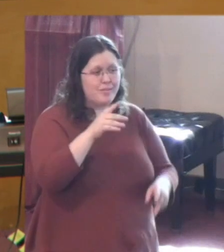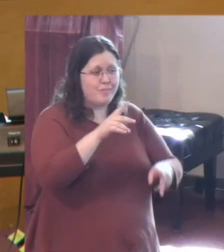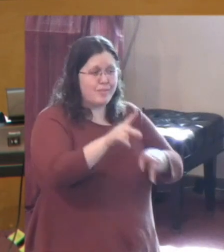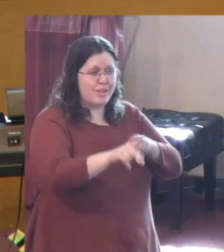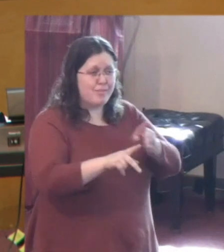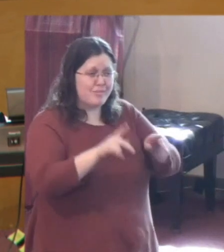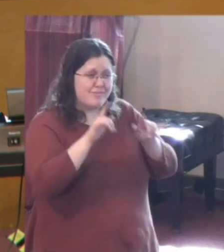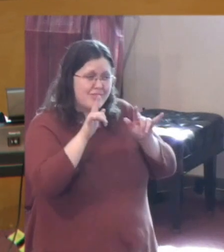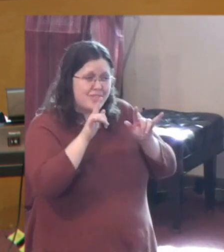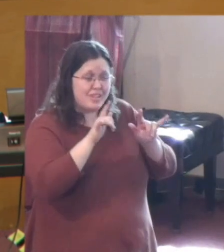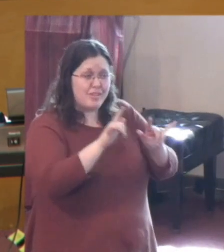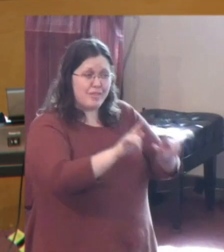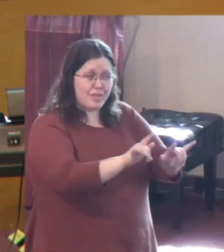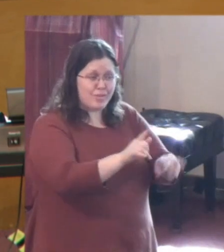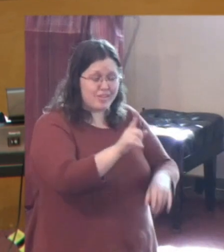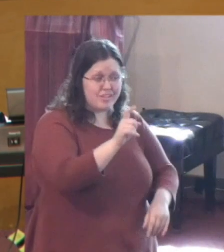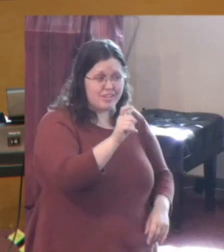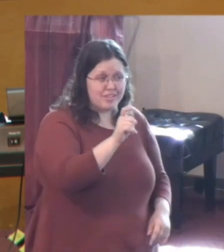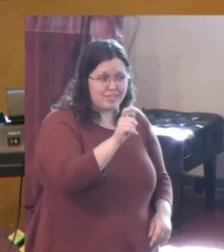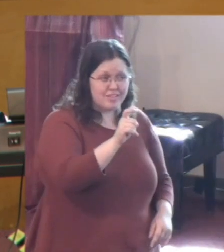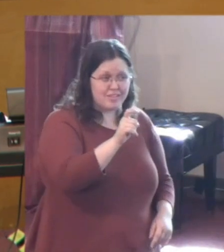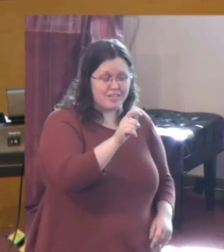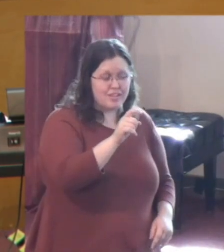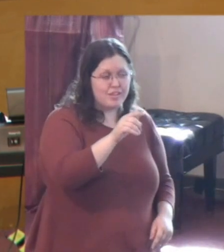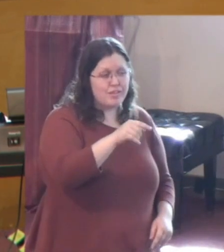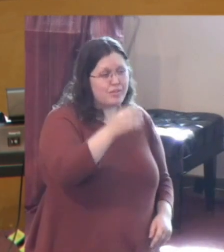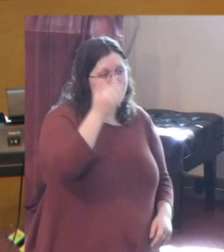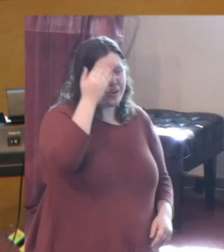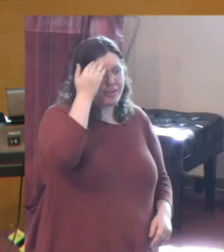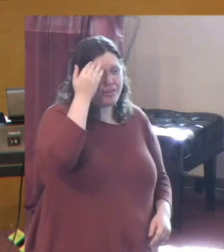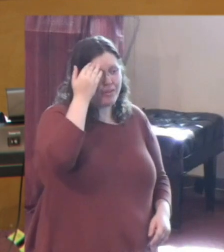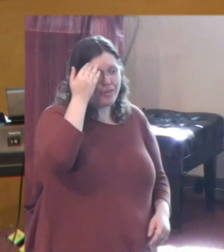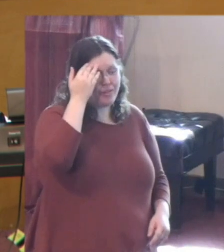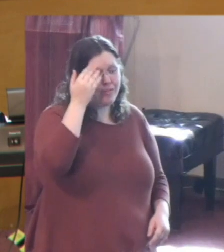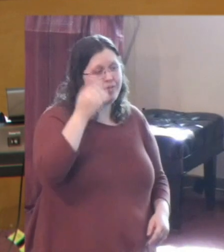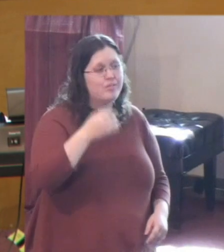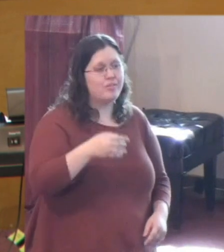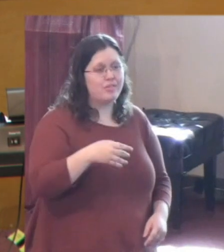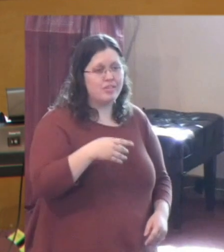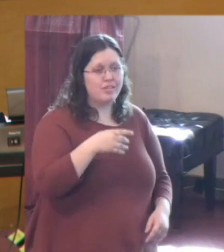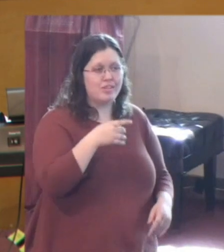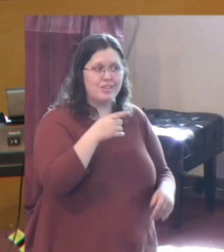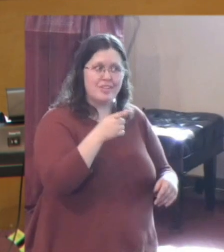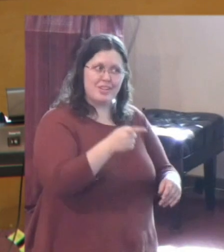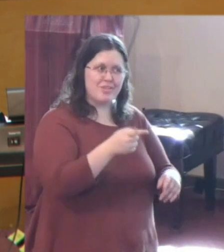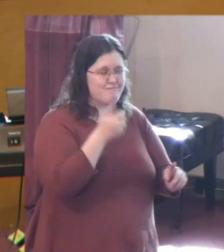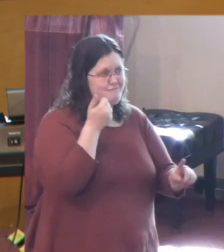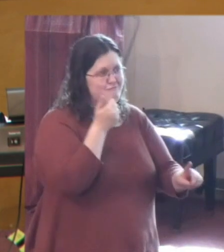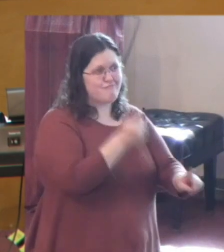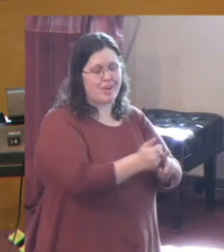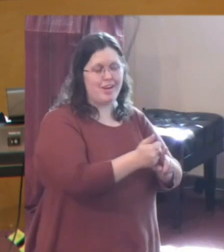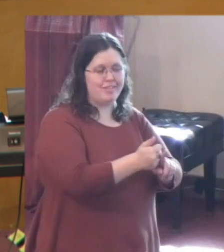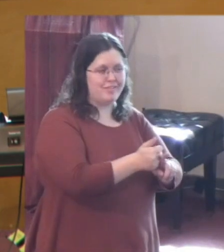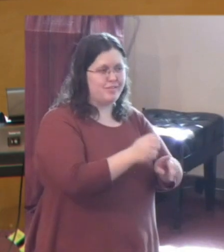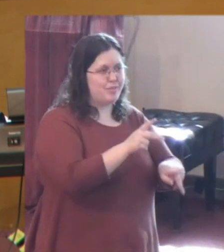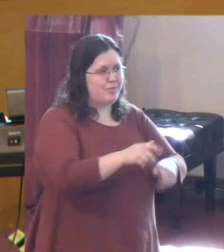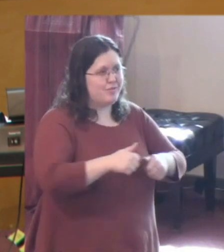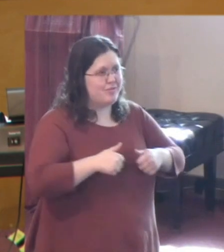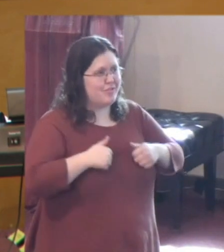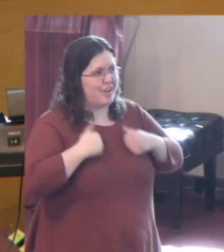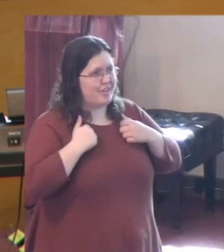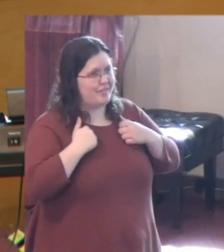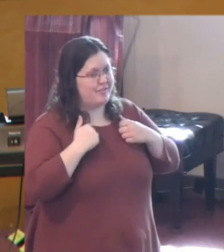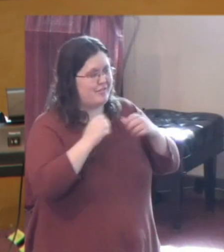are loved? Do you know you've made a difference in